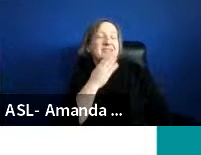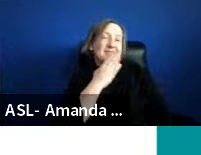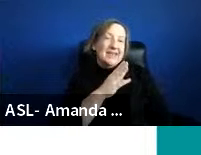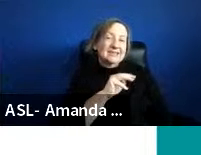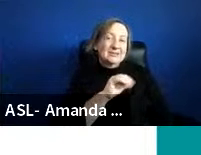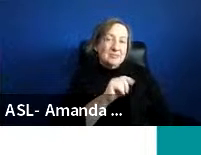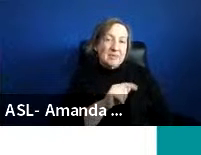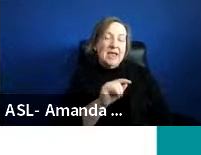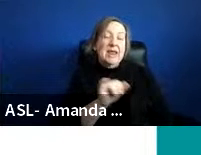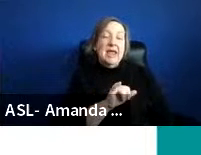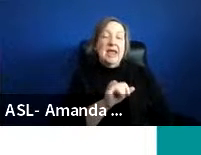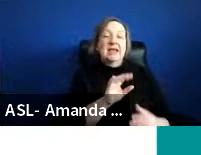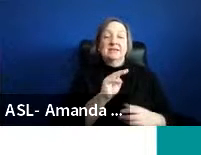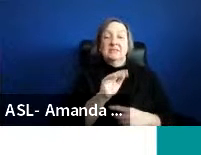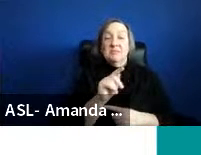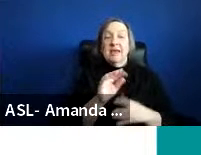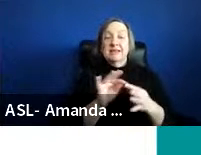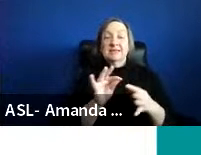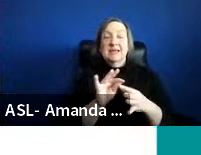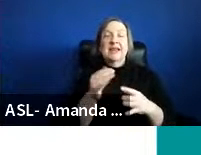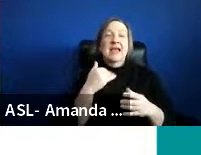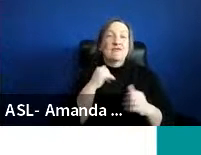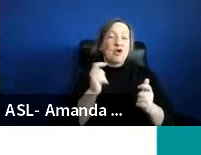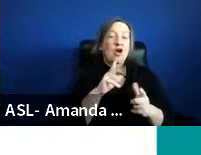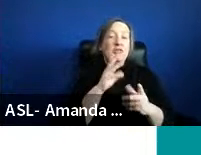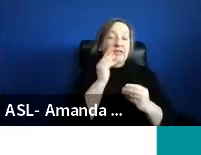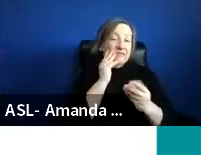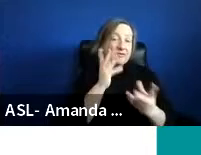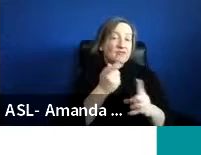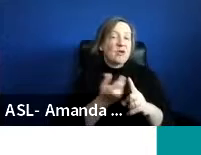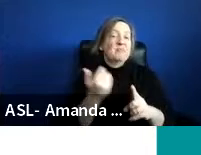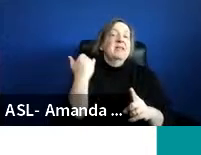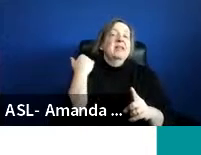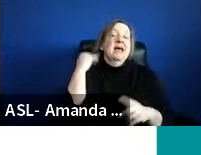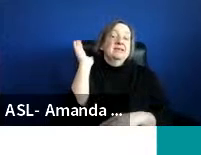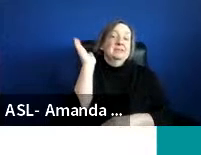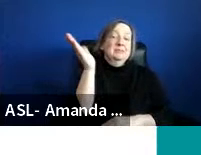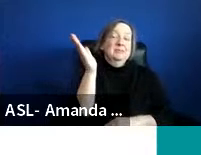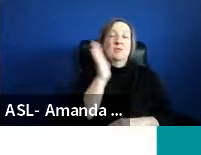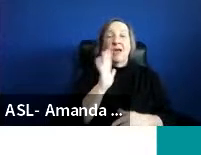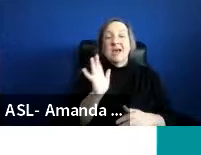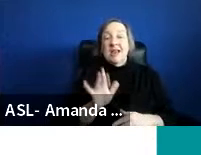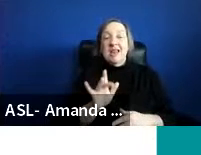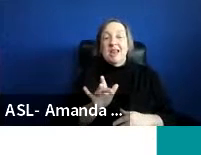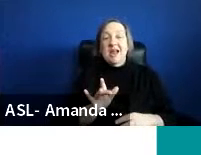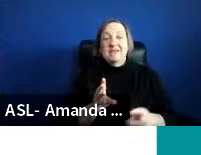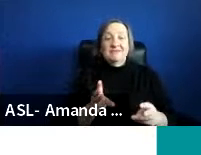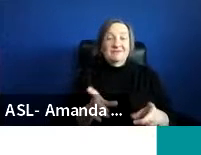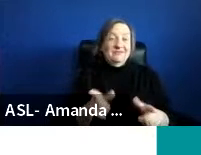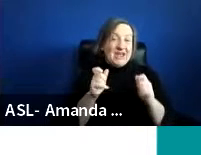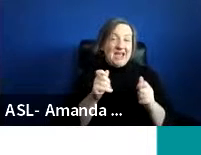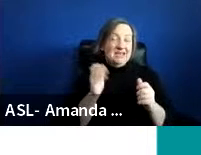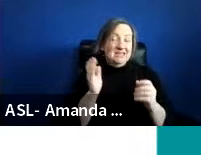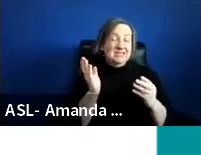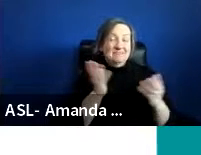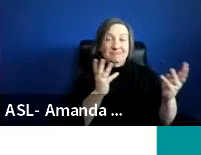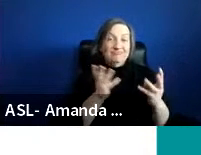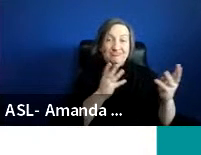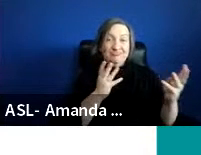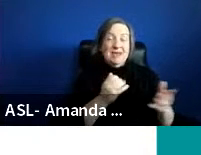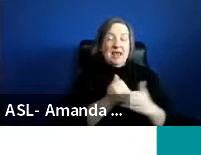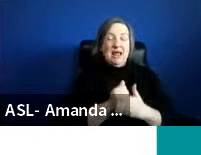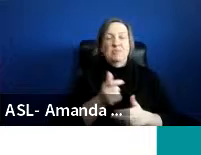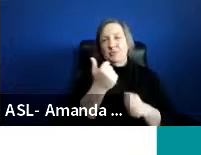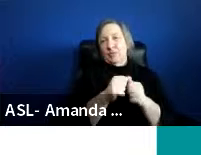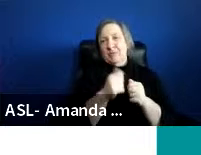have all the content from our last presentation. We're going to click through it very quickly just so that you remember what is in